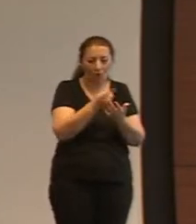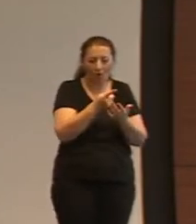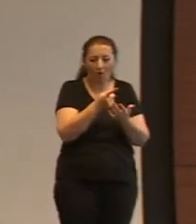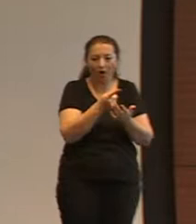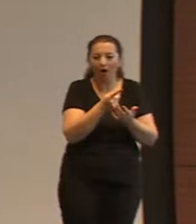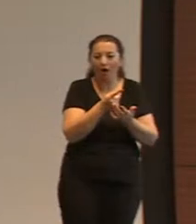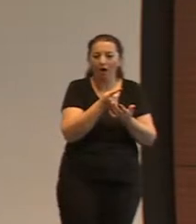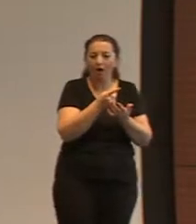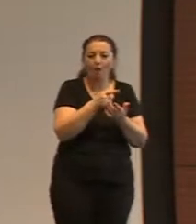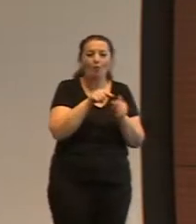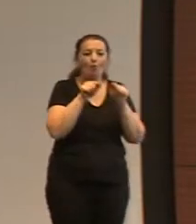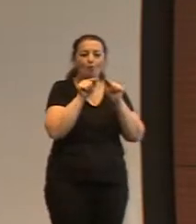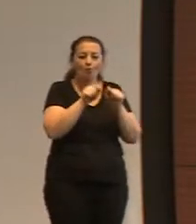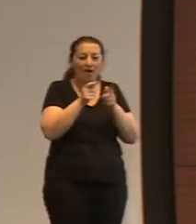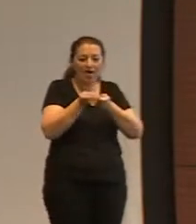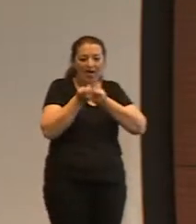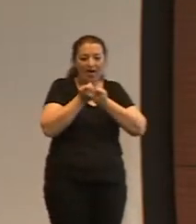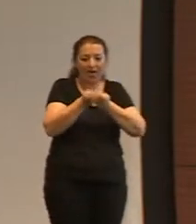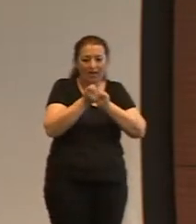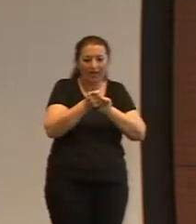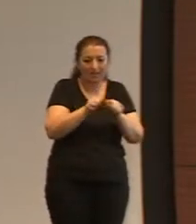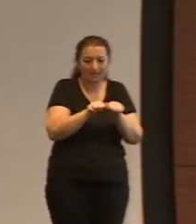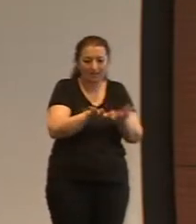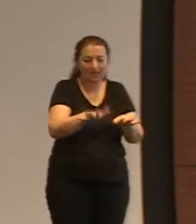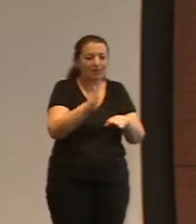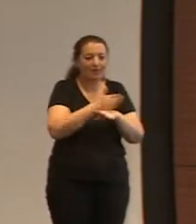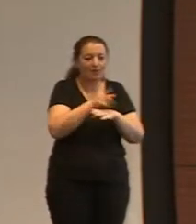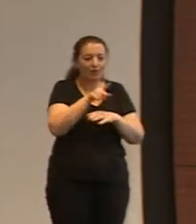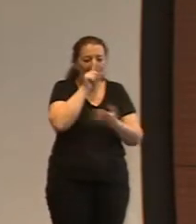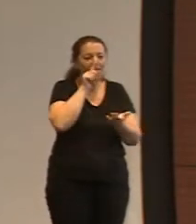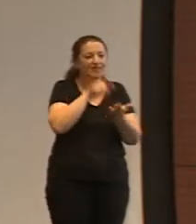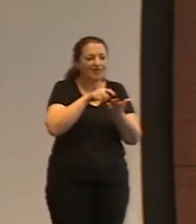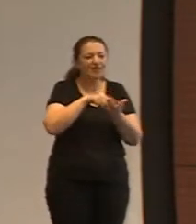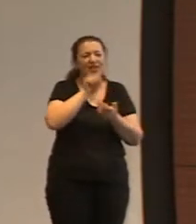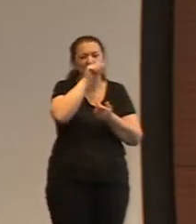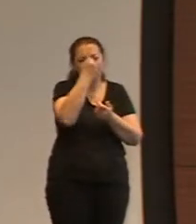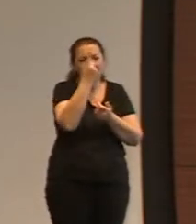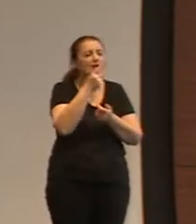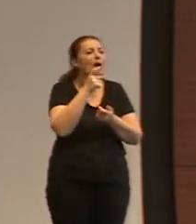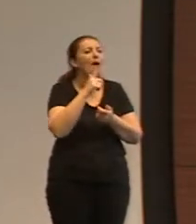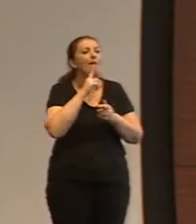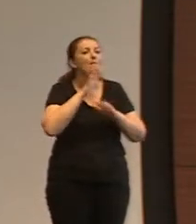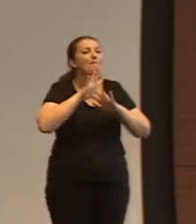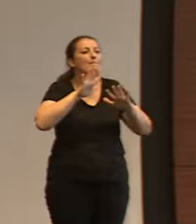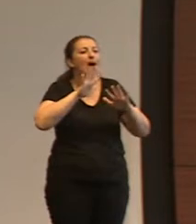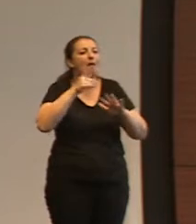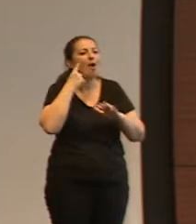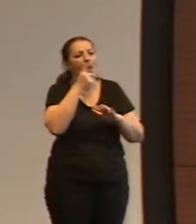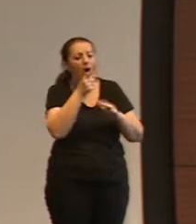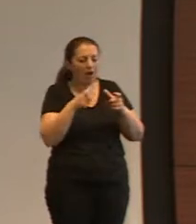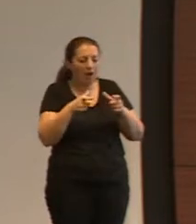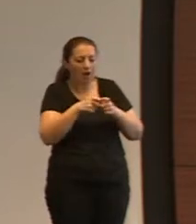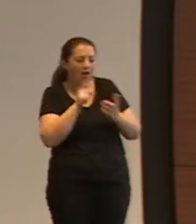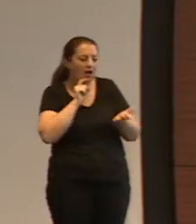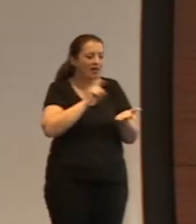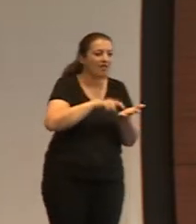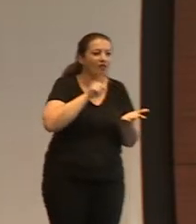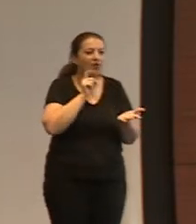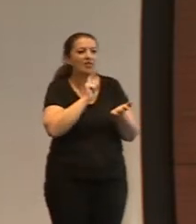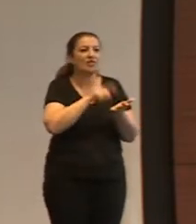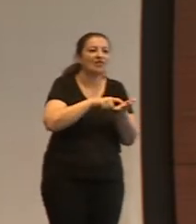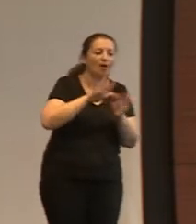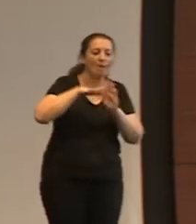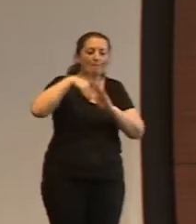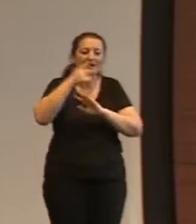time it makes the round uh it is this the chicken is uh